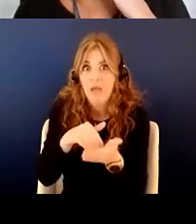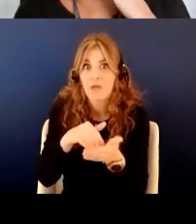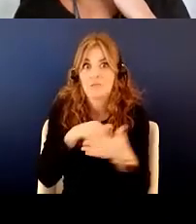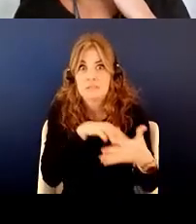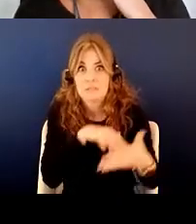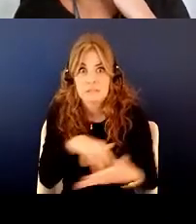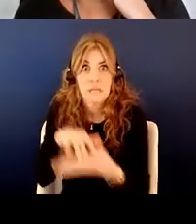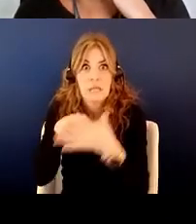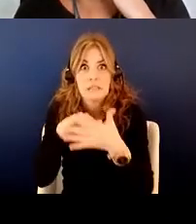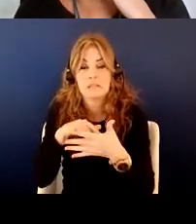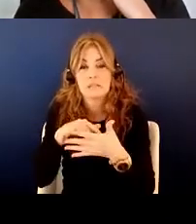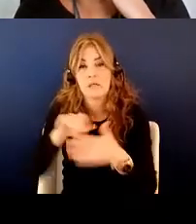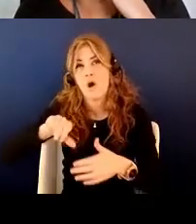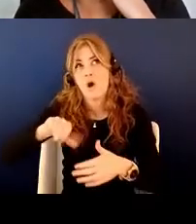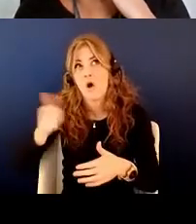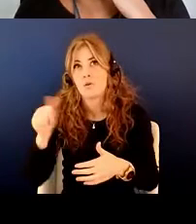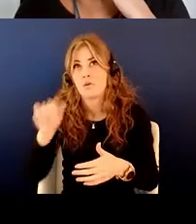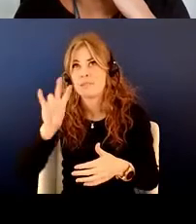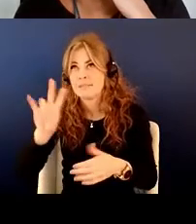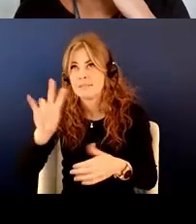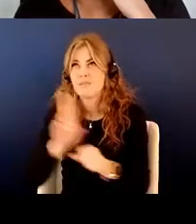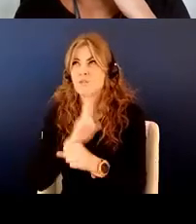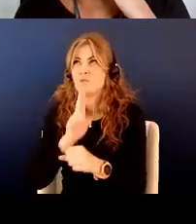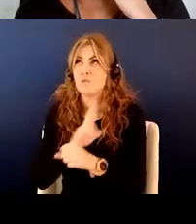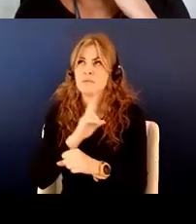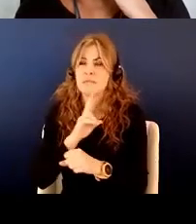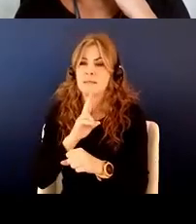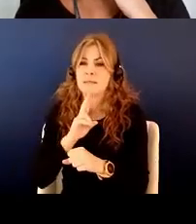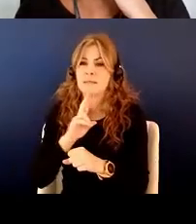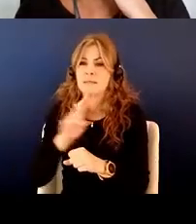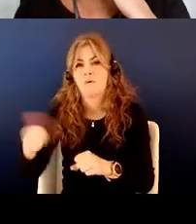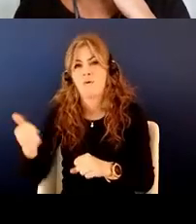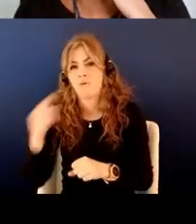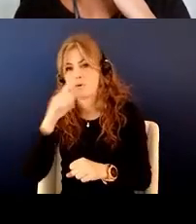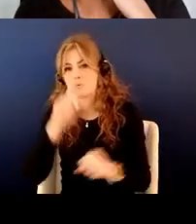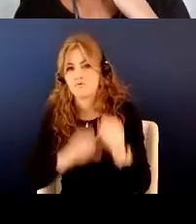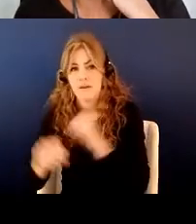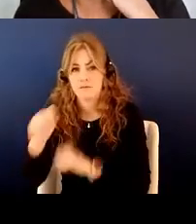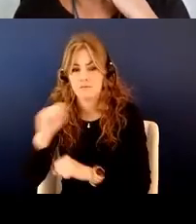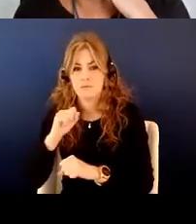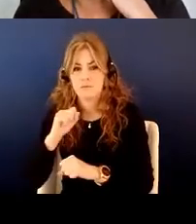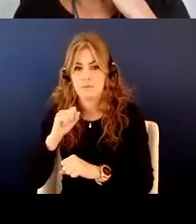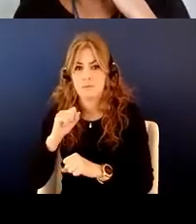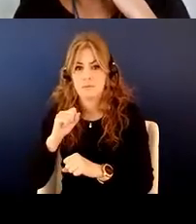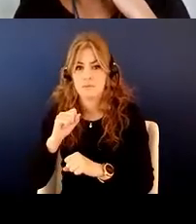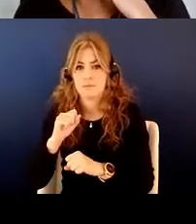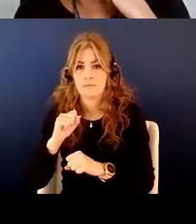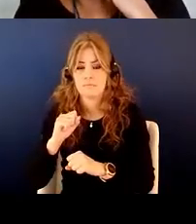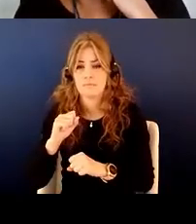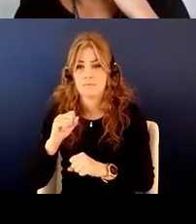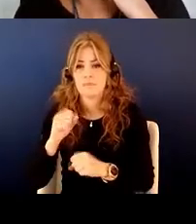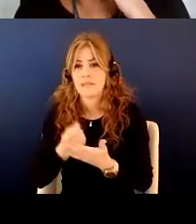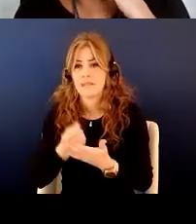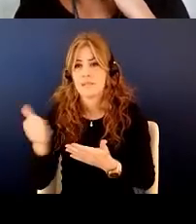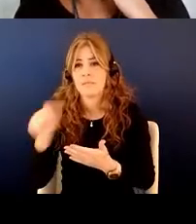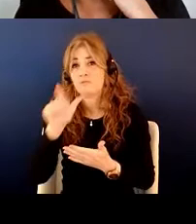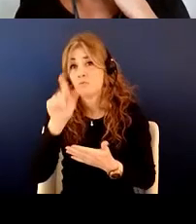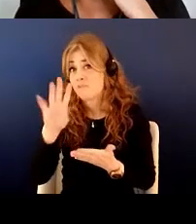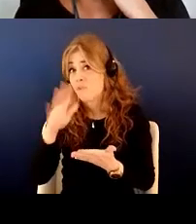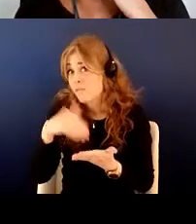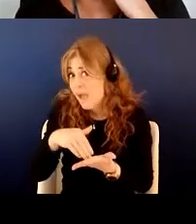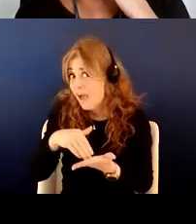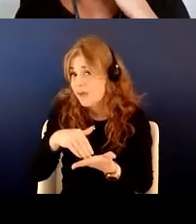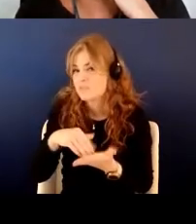and another 7 using other strategies. They eliminated 24,000 that